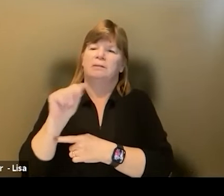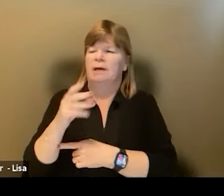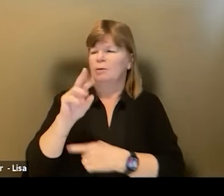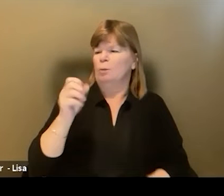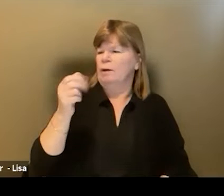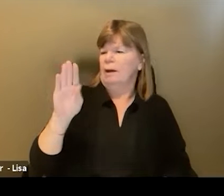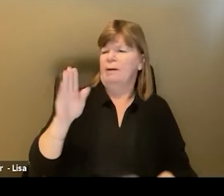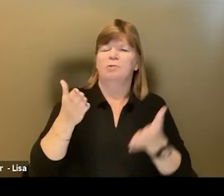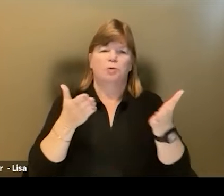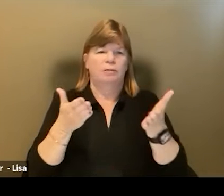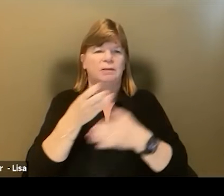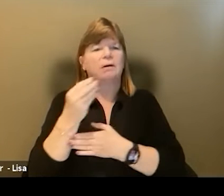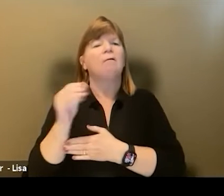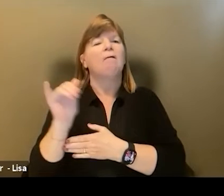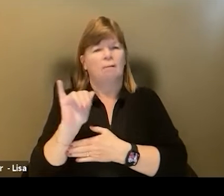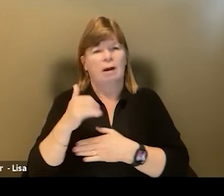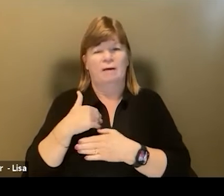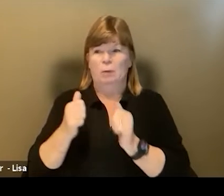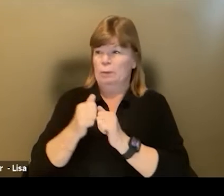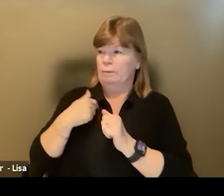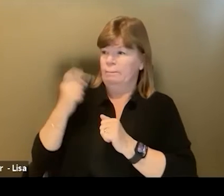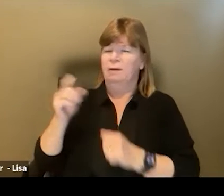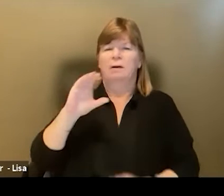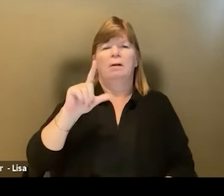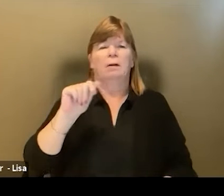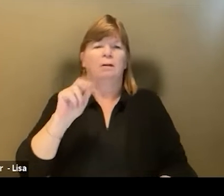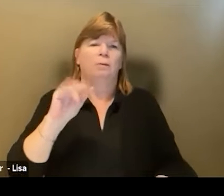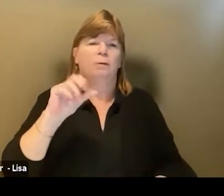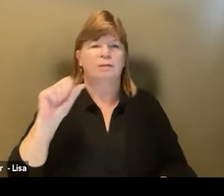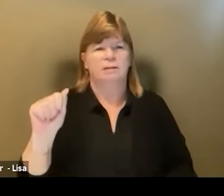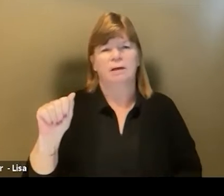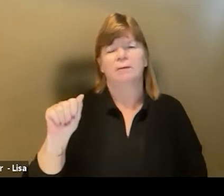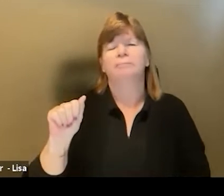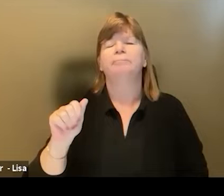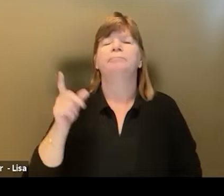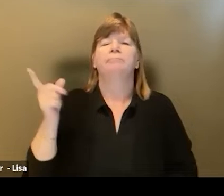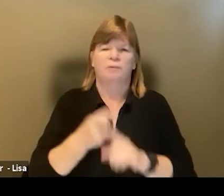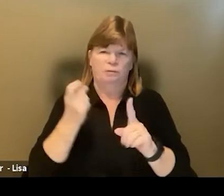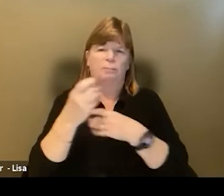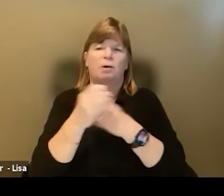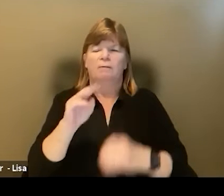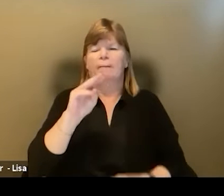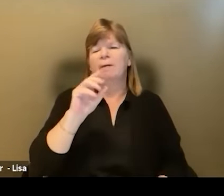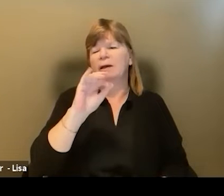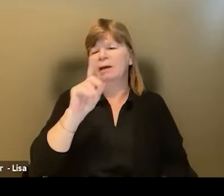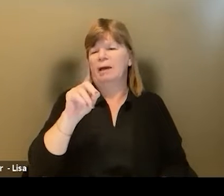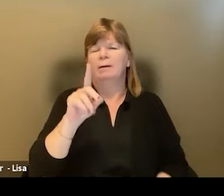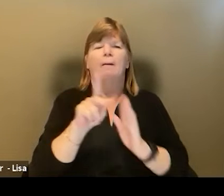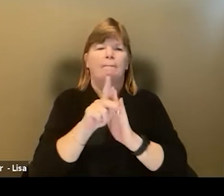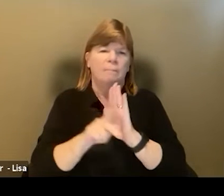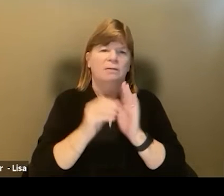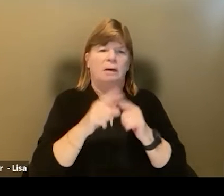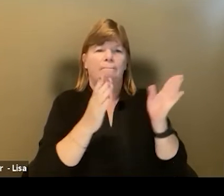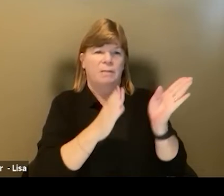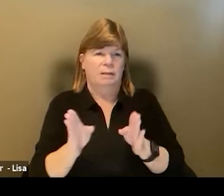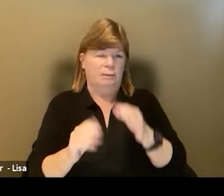Services. And I also have with me Clarissa Laval from the Office of Medicaid Policy and Planning.